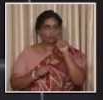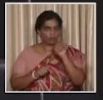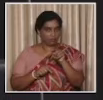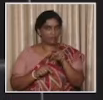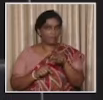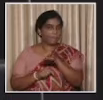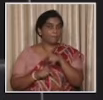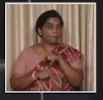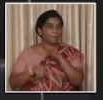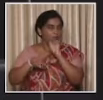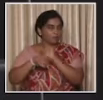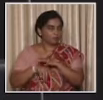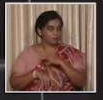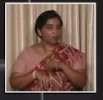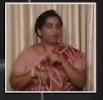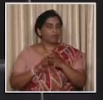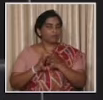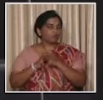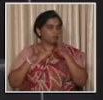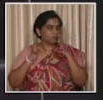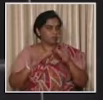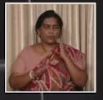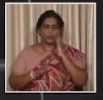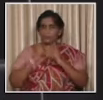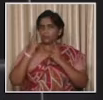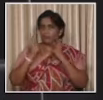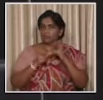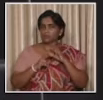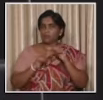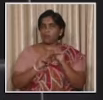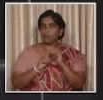to Potuvil, but there is a serious water shortage there.